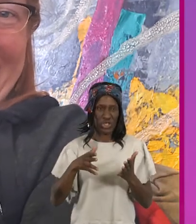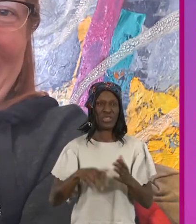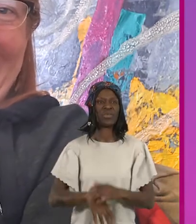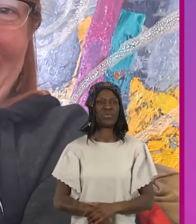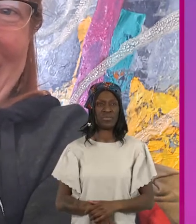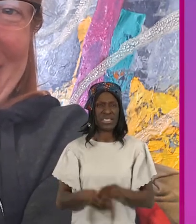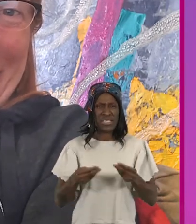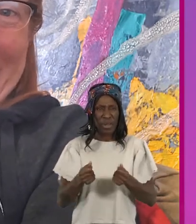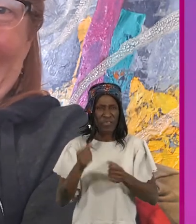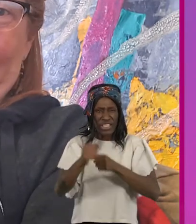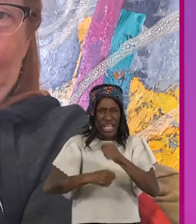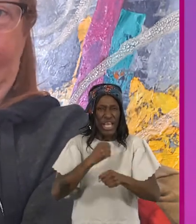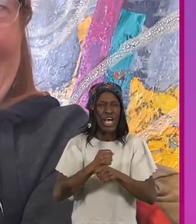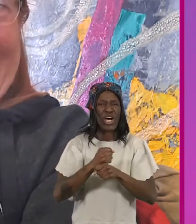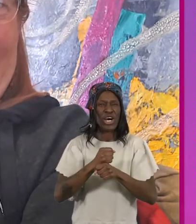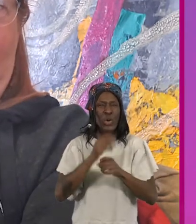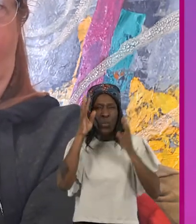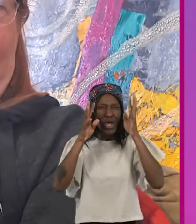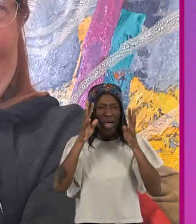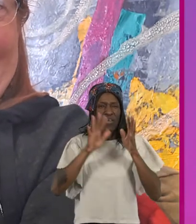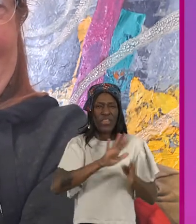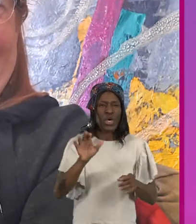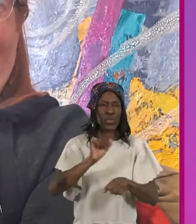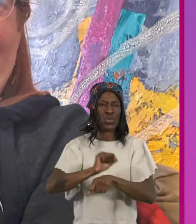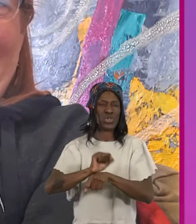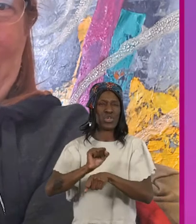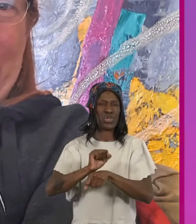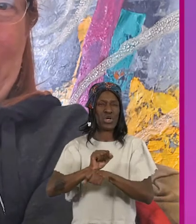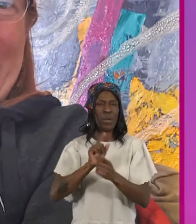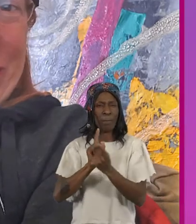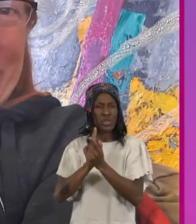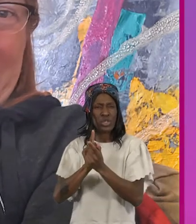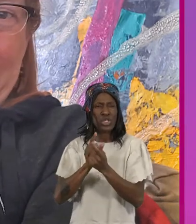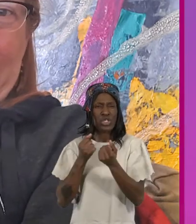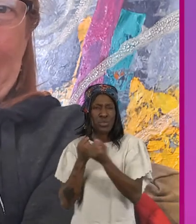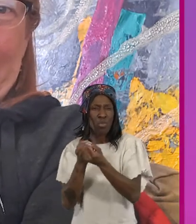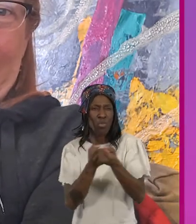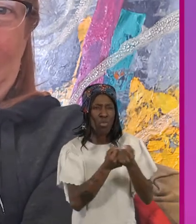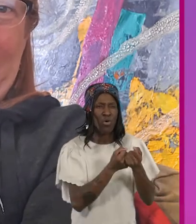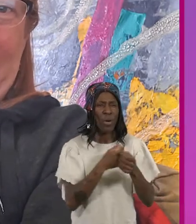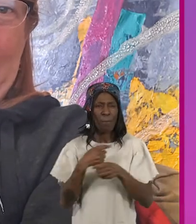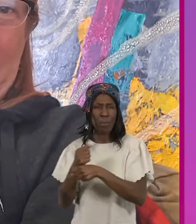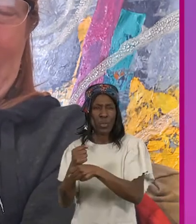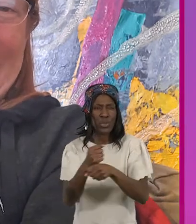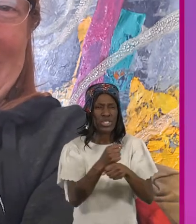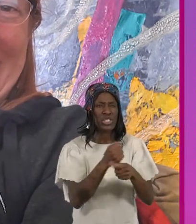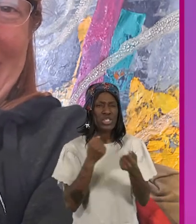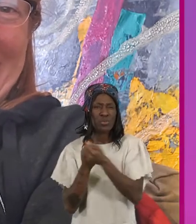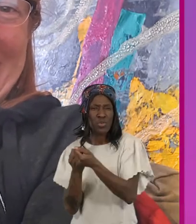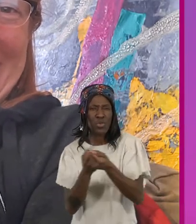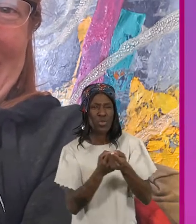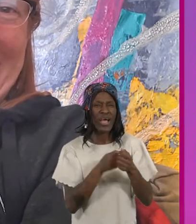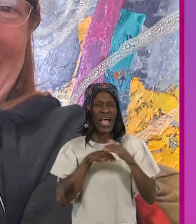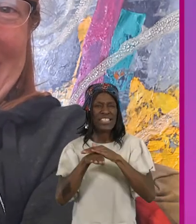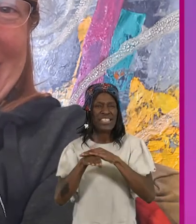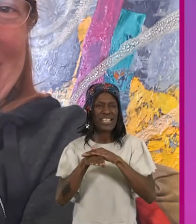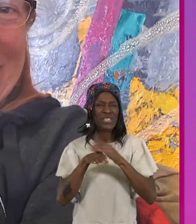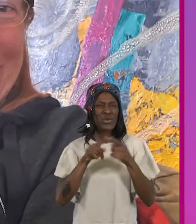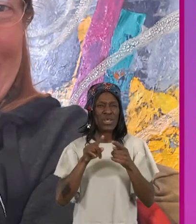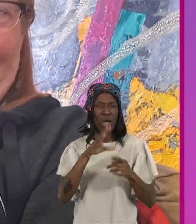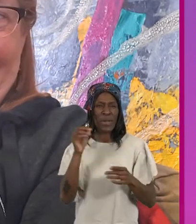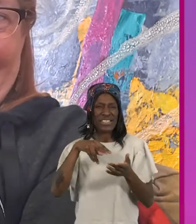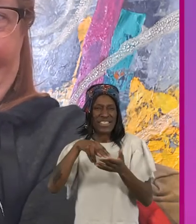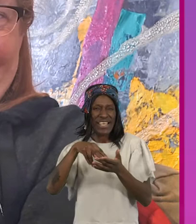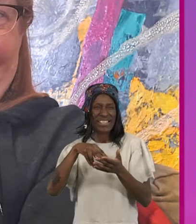Huggett. Spent the year creating their own works through mentoring support, production support, and access